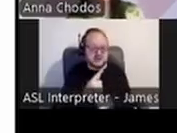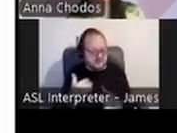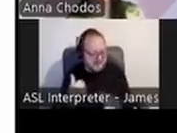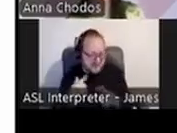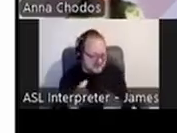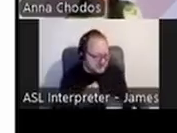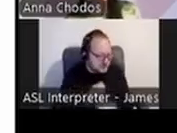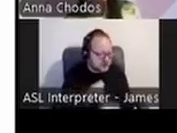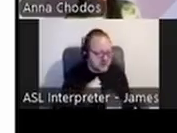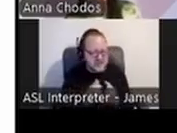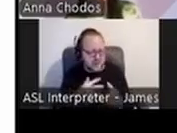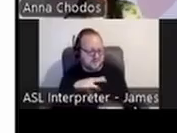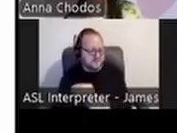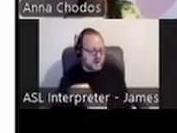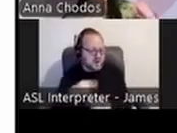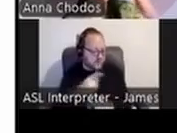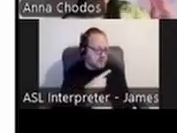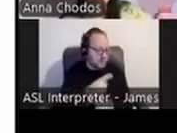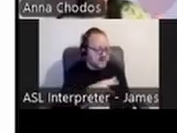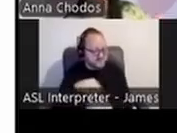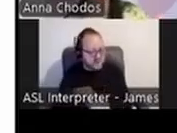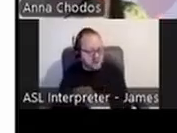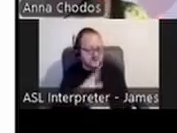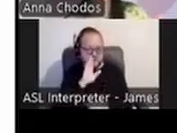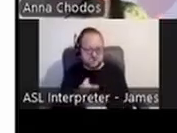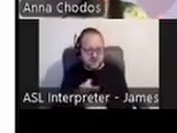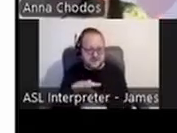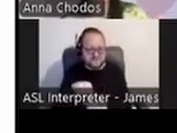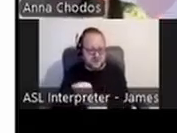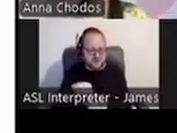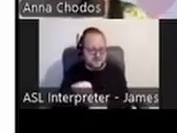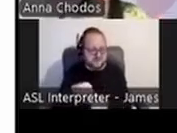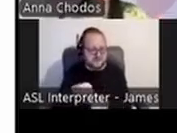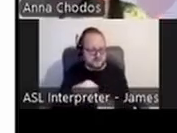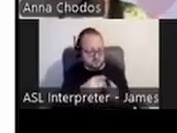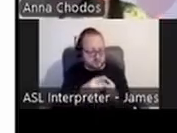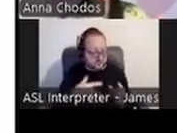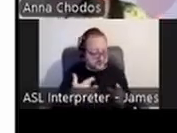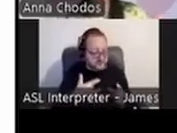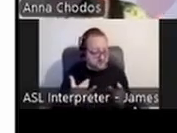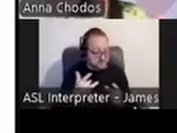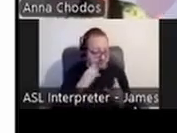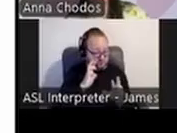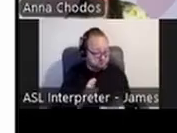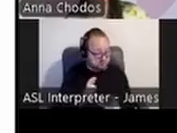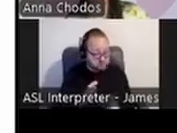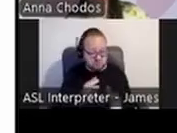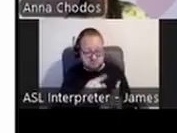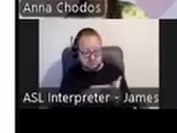like directly spoken to do they feel like they've been. And it's really kind of as simple as